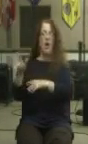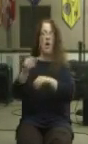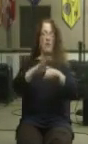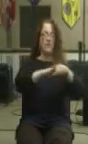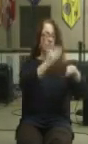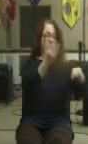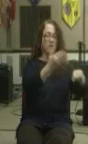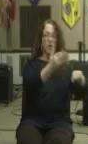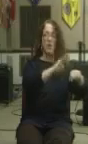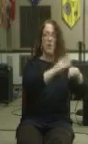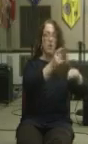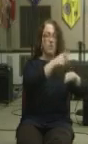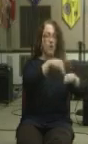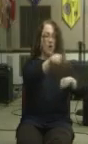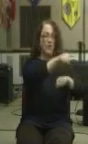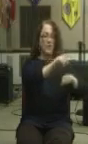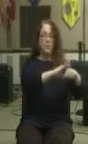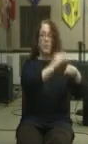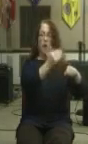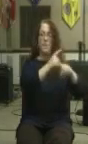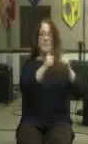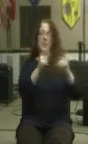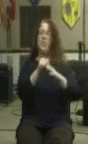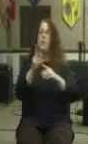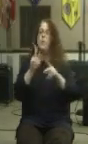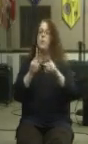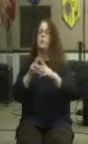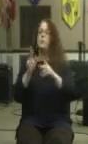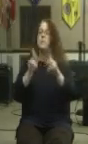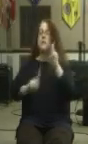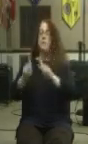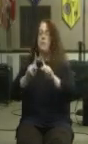All of these folks were called, but the one who moved or the one who chosen.